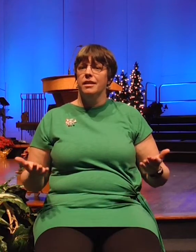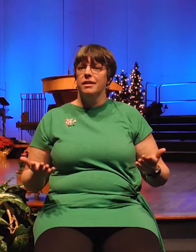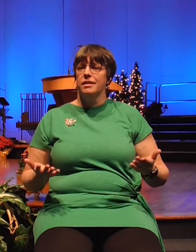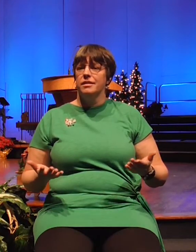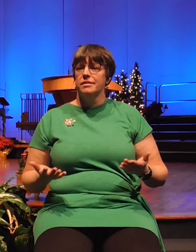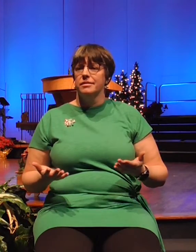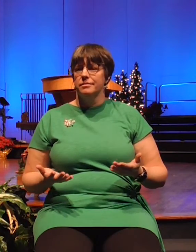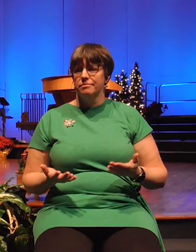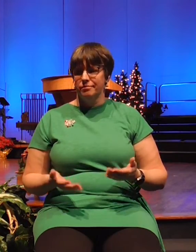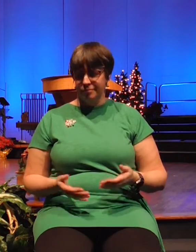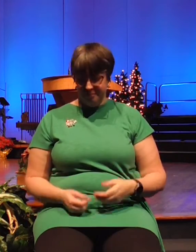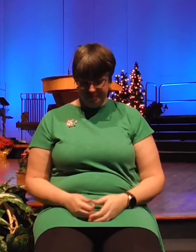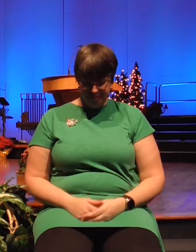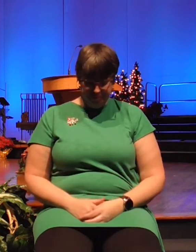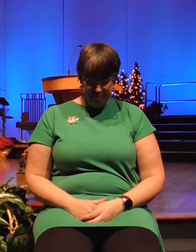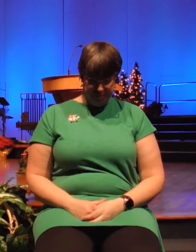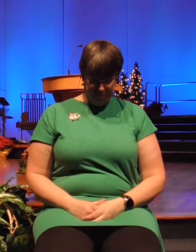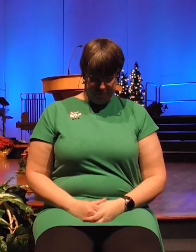everything.